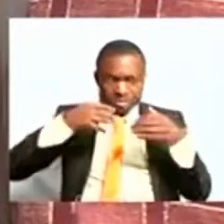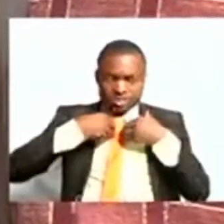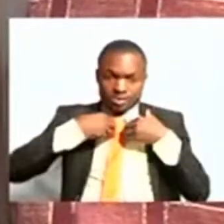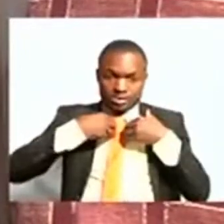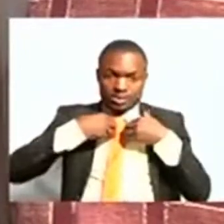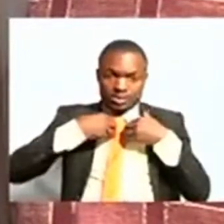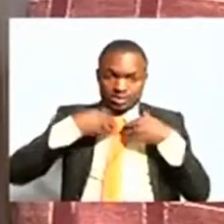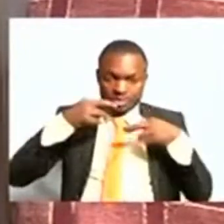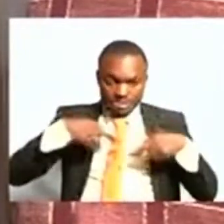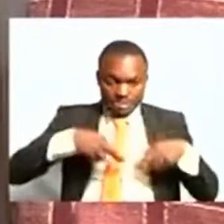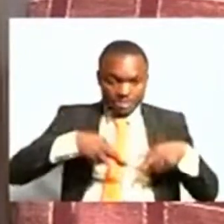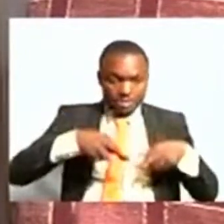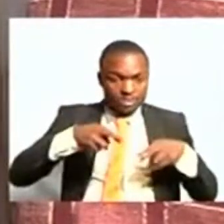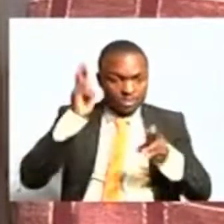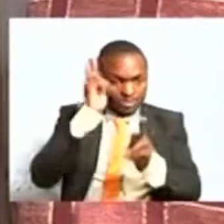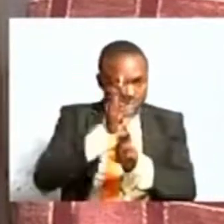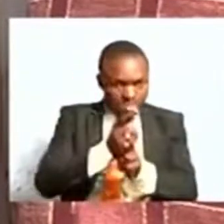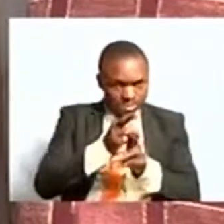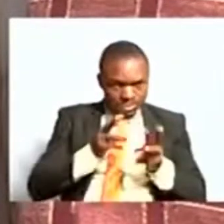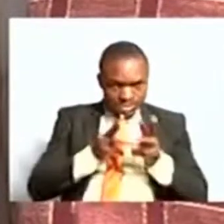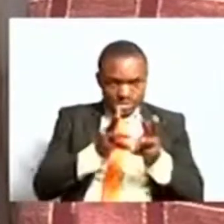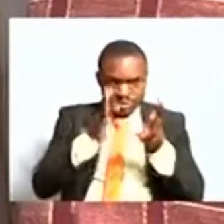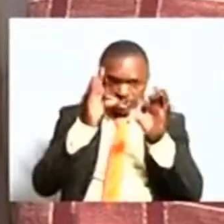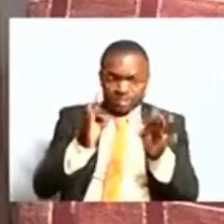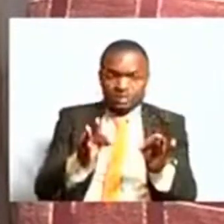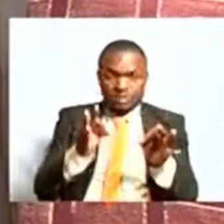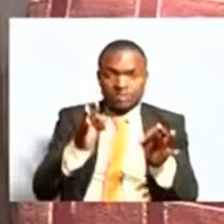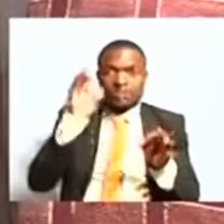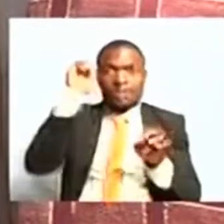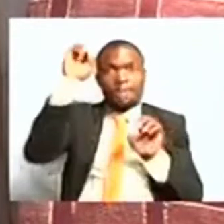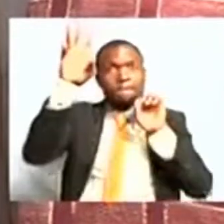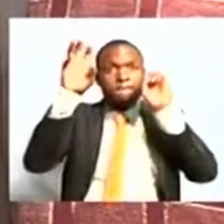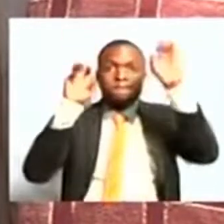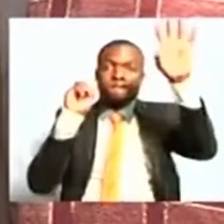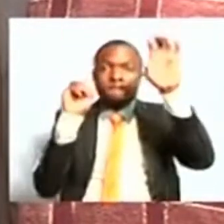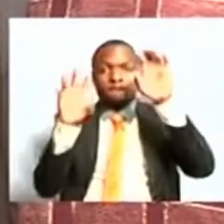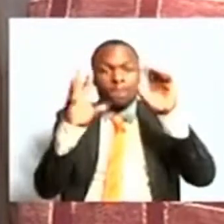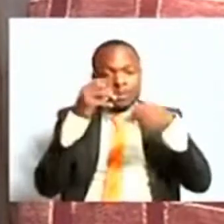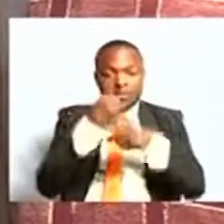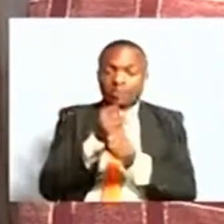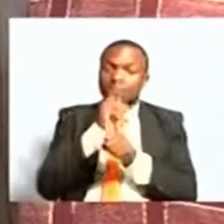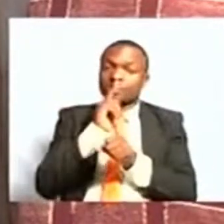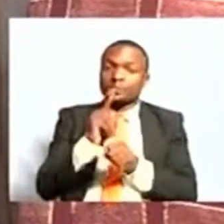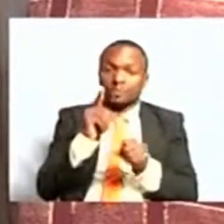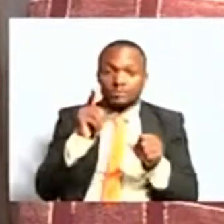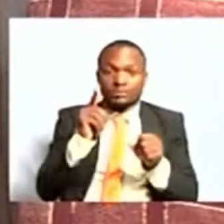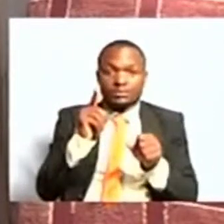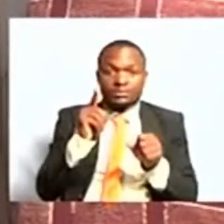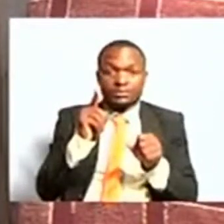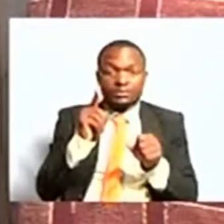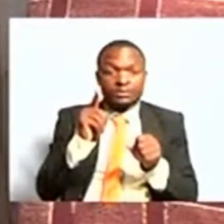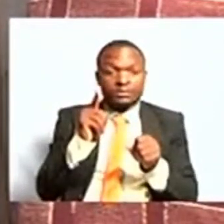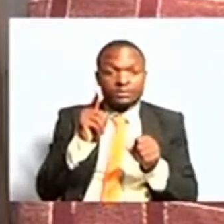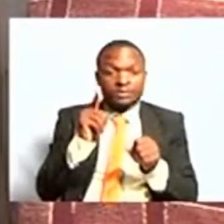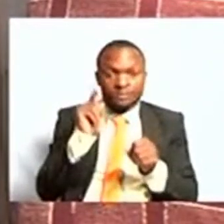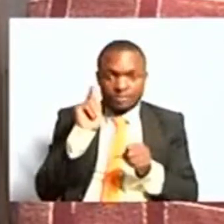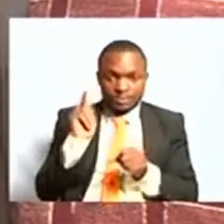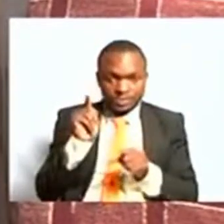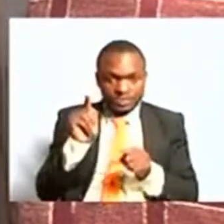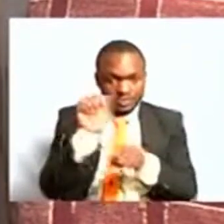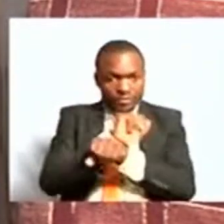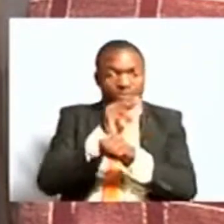way. If there are traffic lights, ensure that the vehicles have been asked to stop. That's when you cross as a